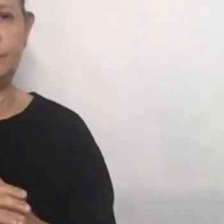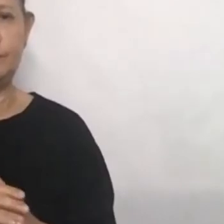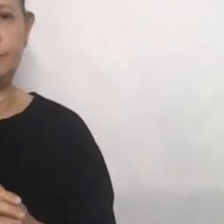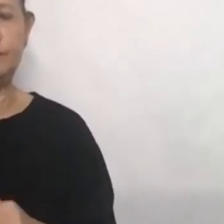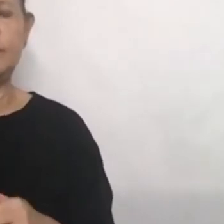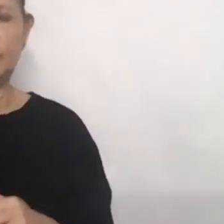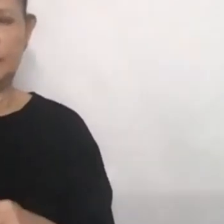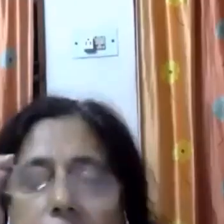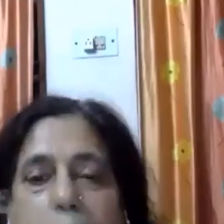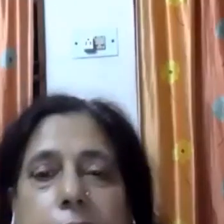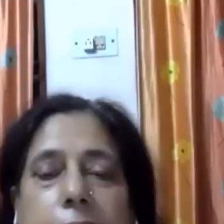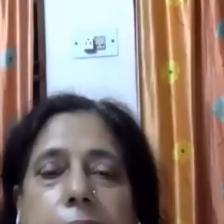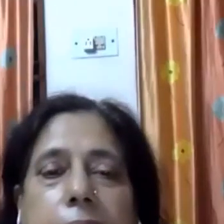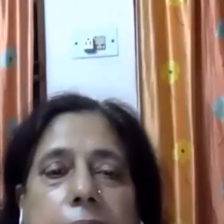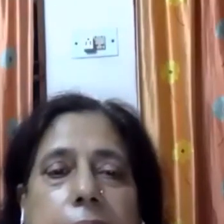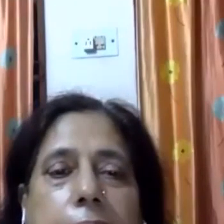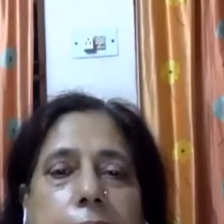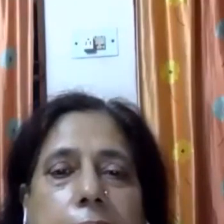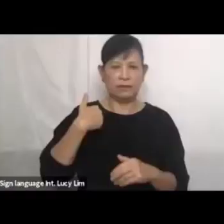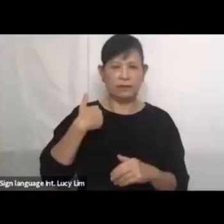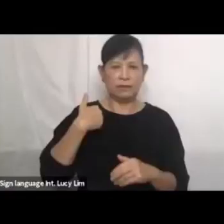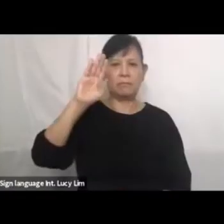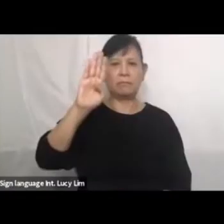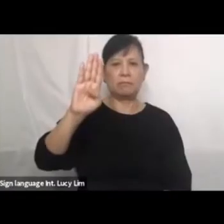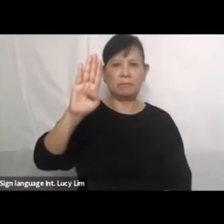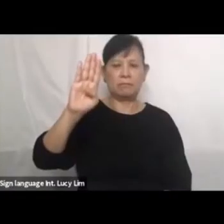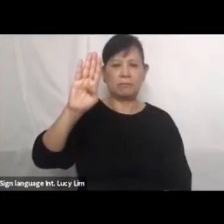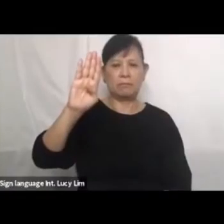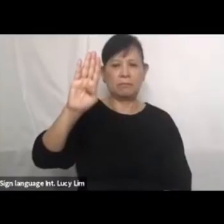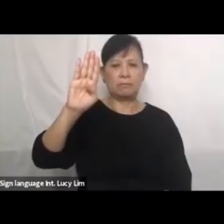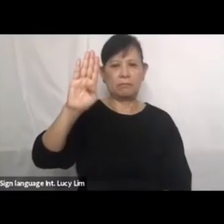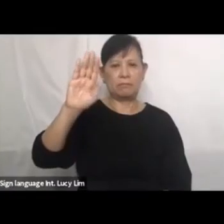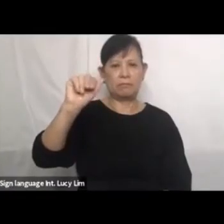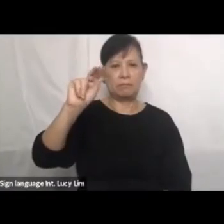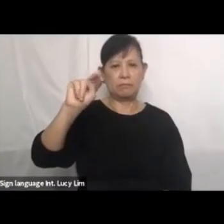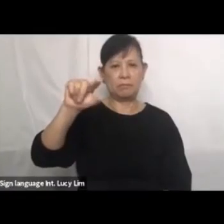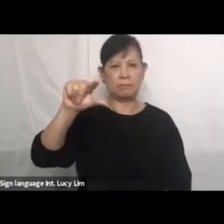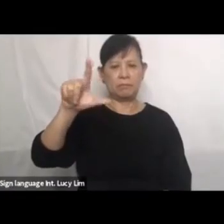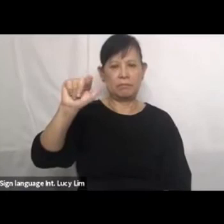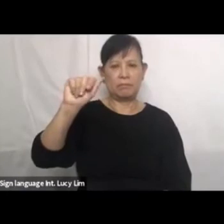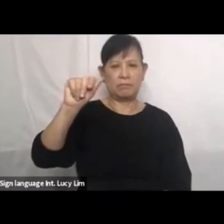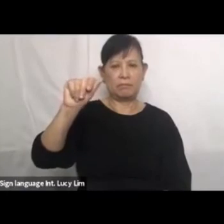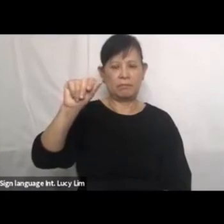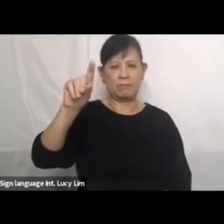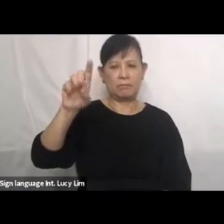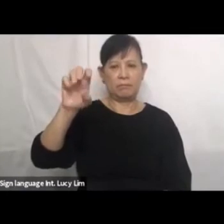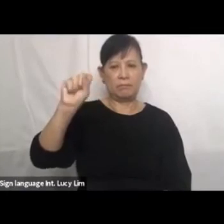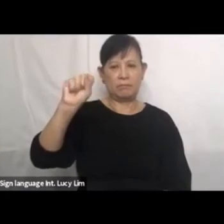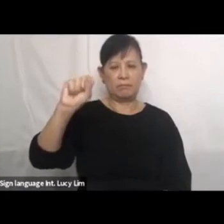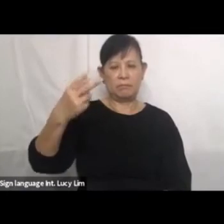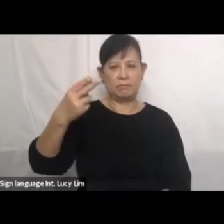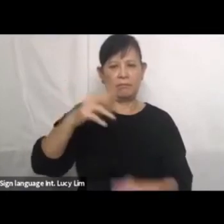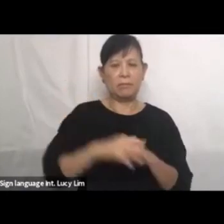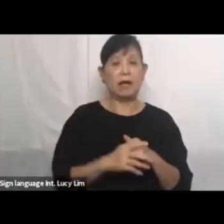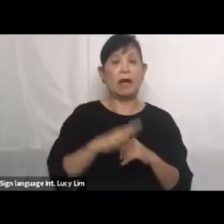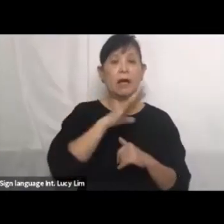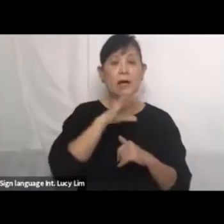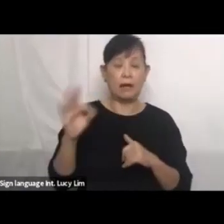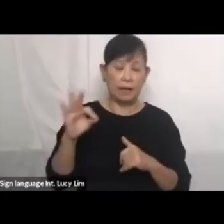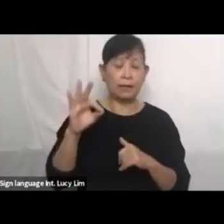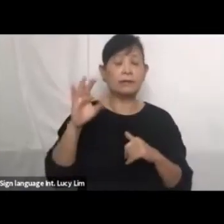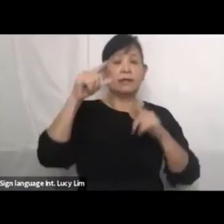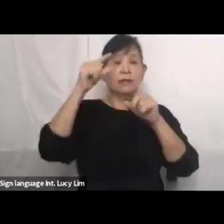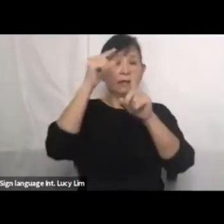Akhtar, Bangladesh, for Dakshitha. And Abdul says, is sign language glossary being adapted for different sign languages in